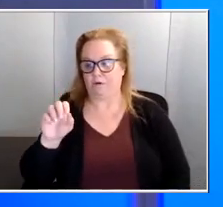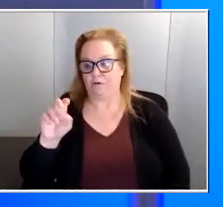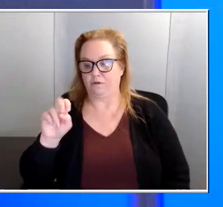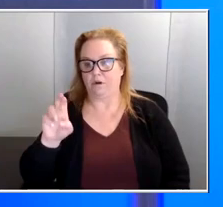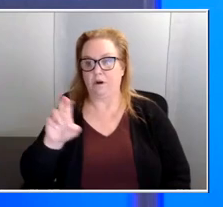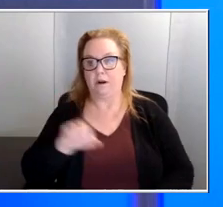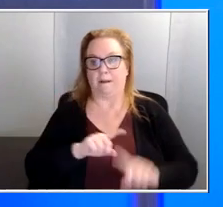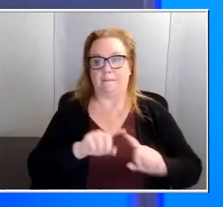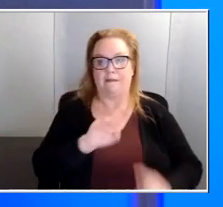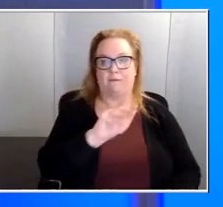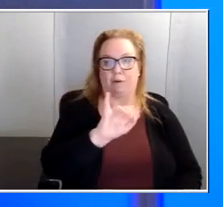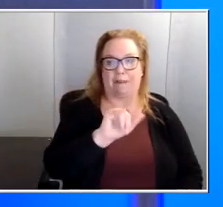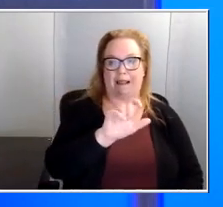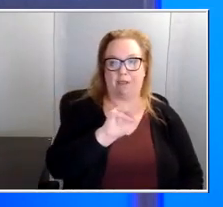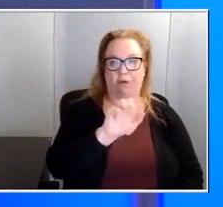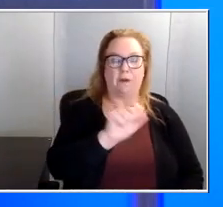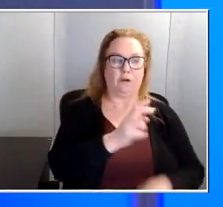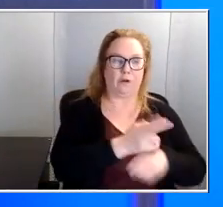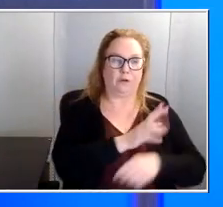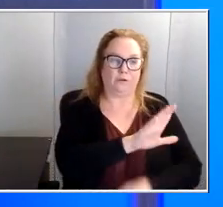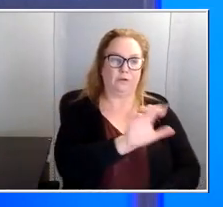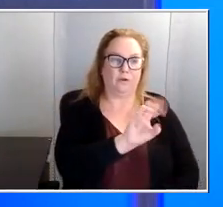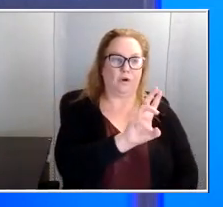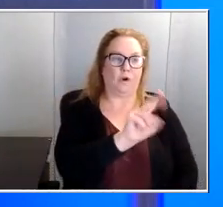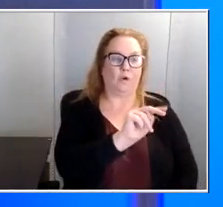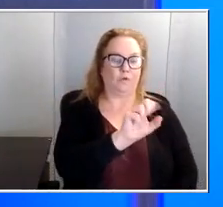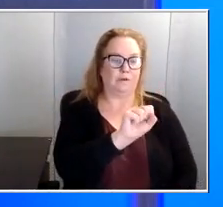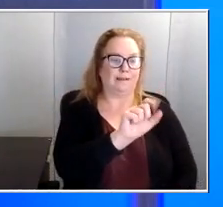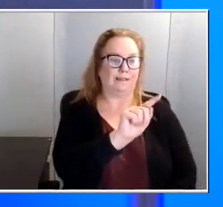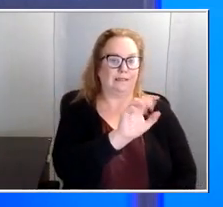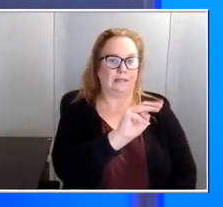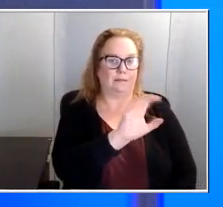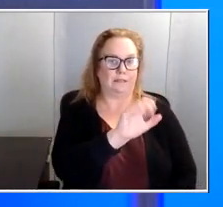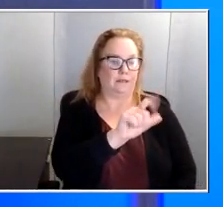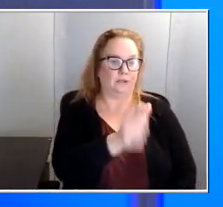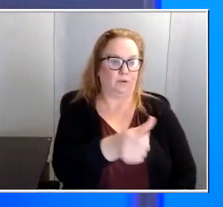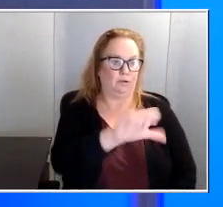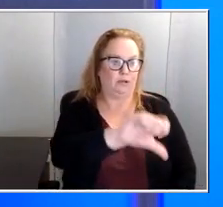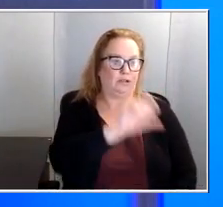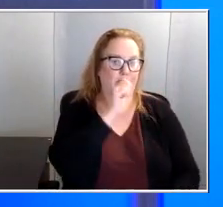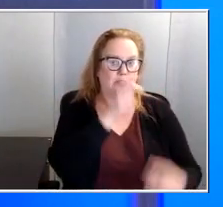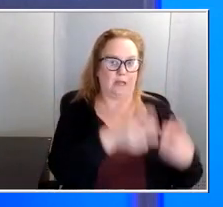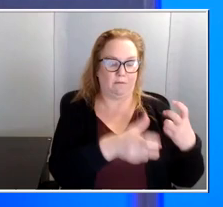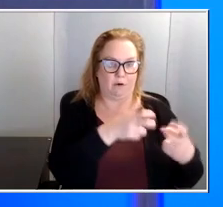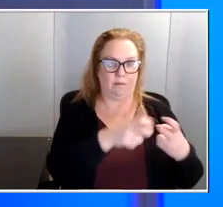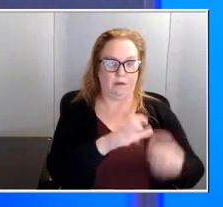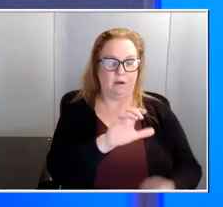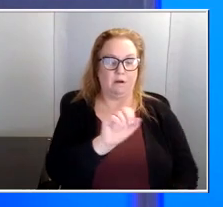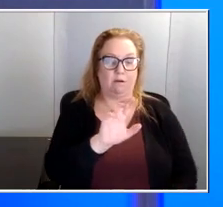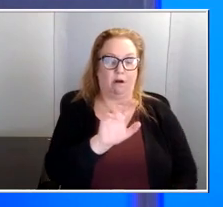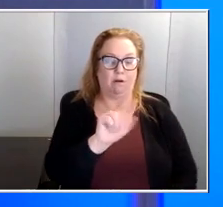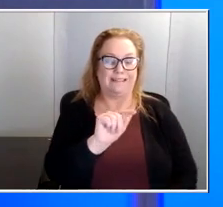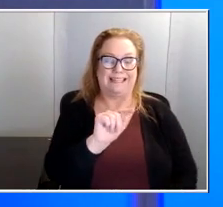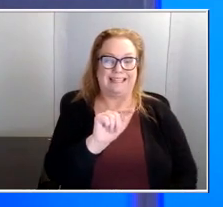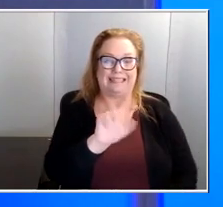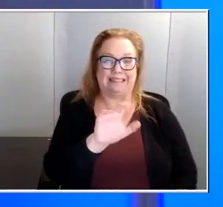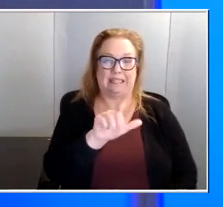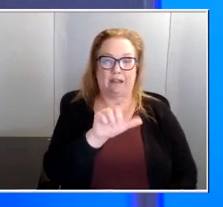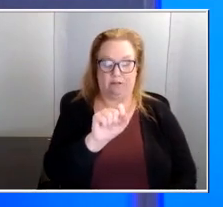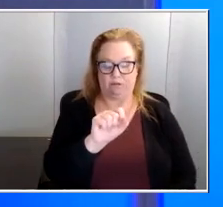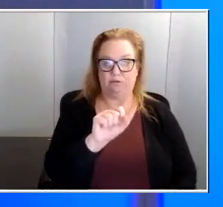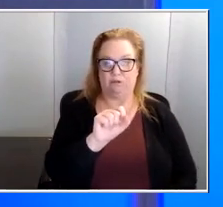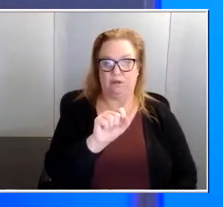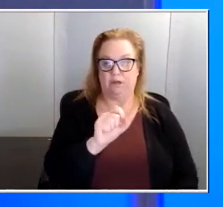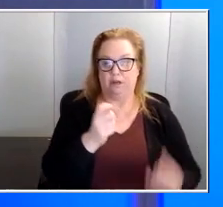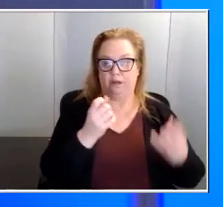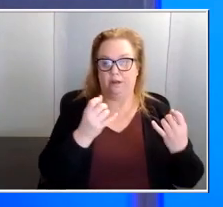use the patient's own stem cells for transplantation, so rejection is not a problem there. With CAR T cells, the current